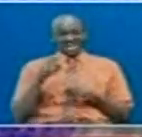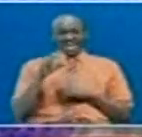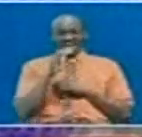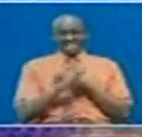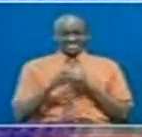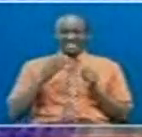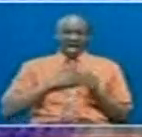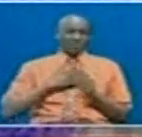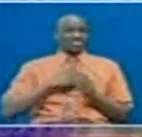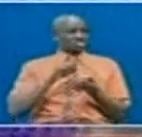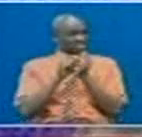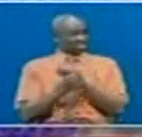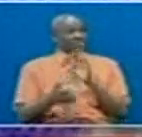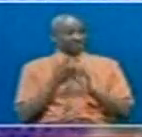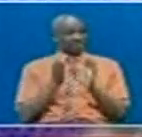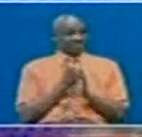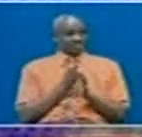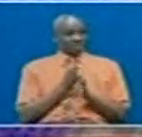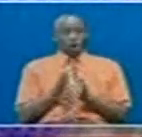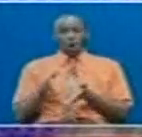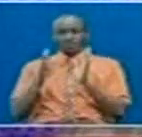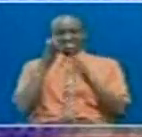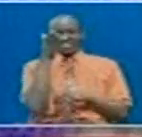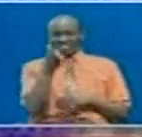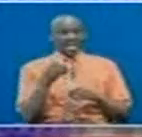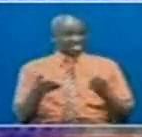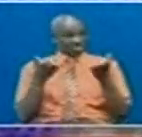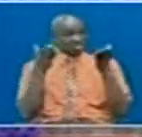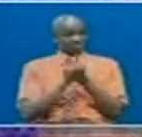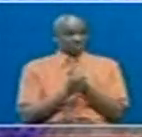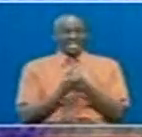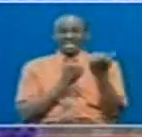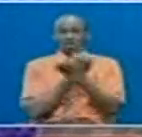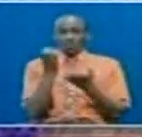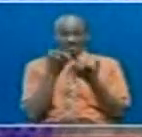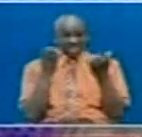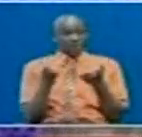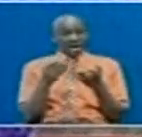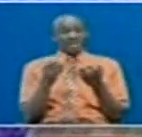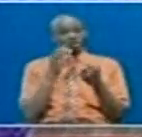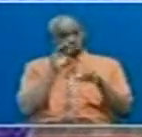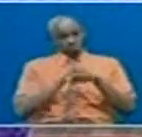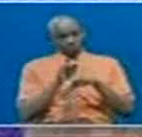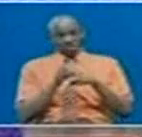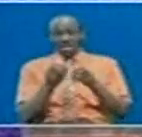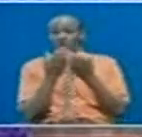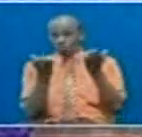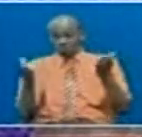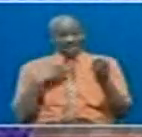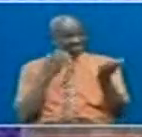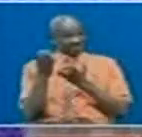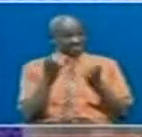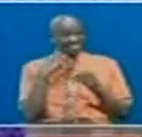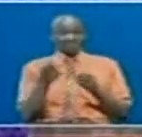is changing very fast. Opportunities are increasing. Our economy and the goods and services we're producing are